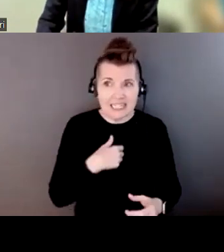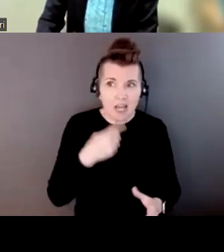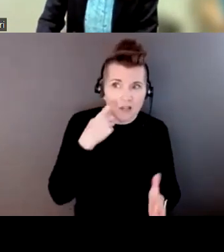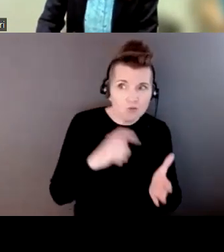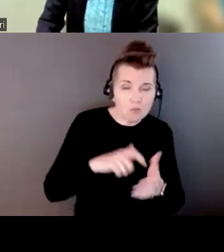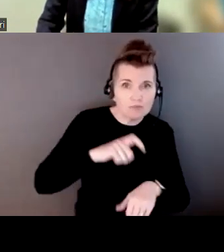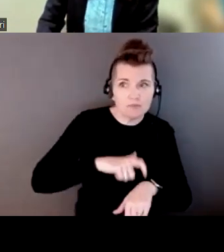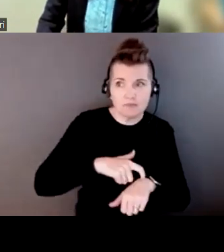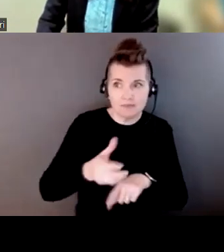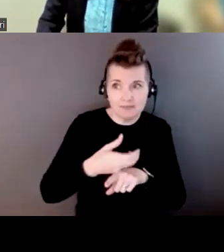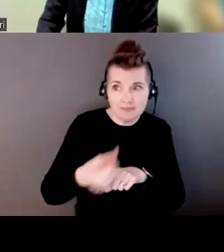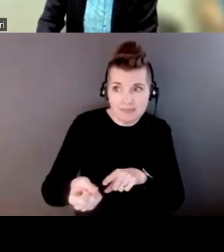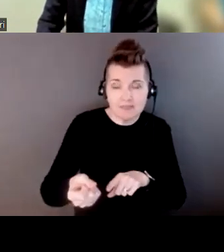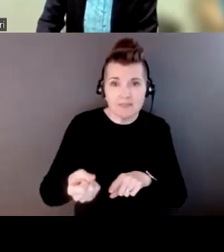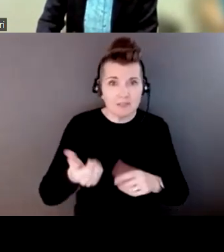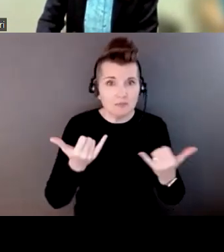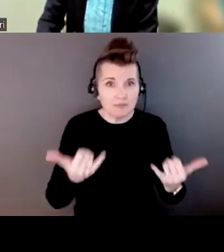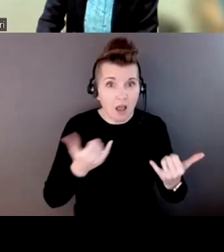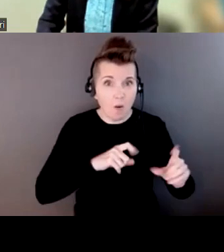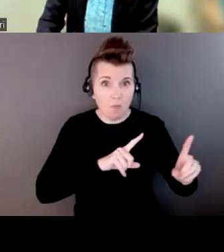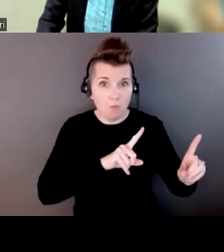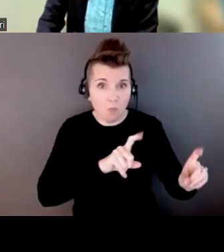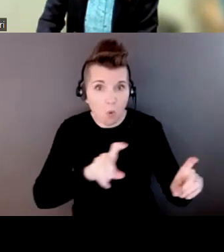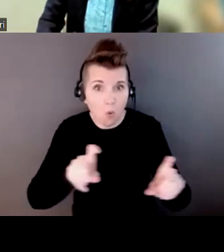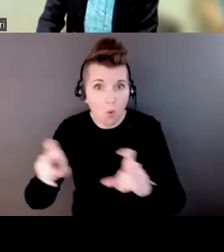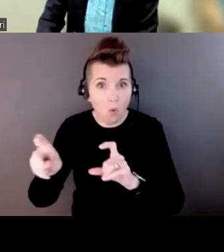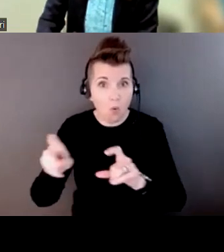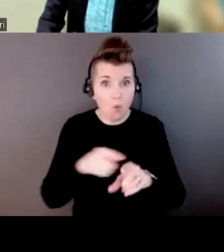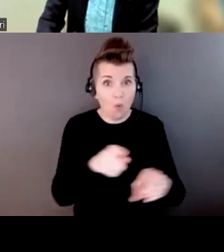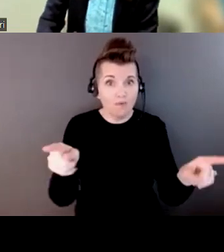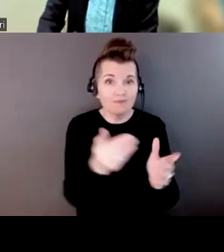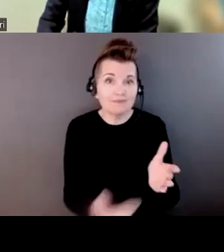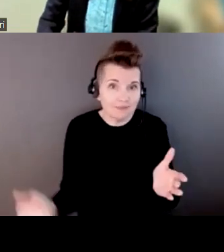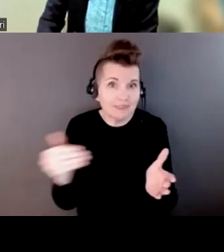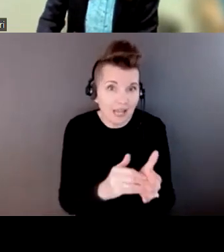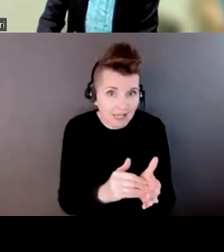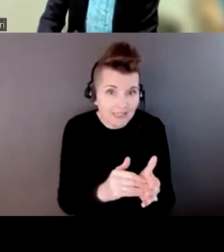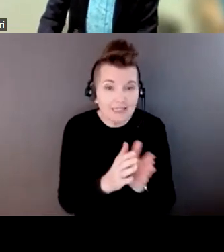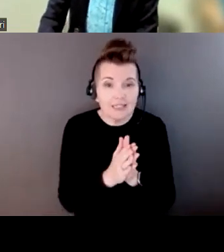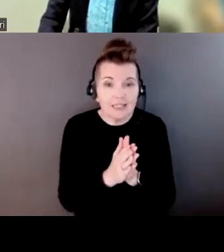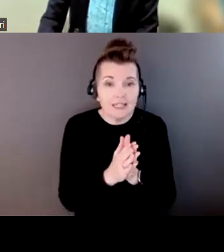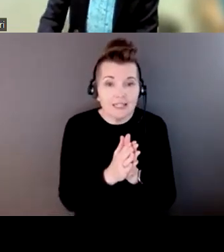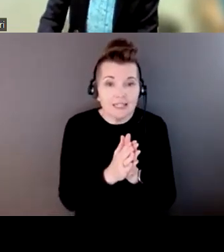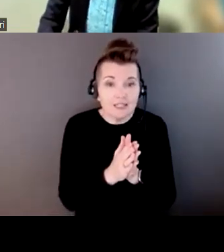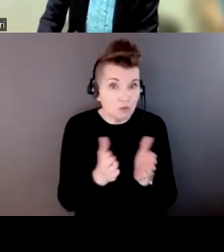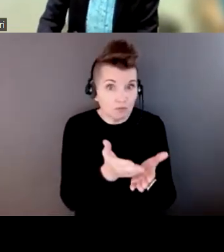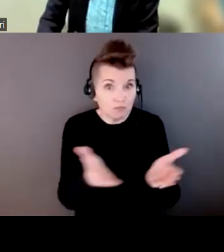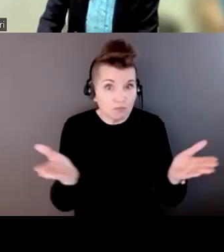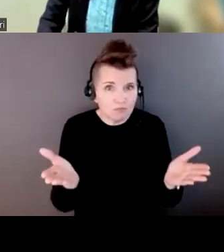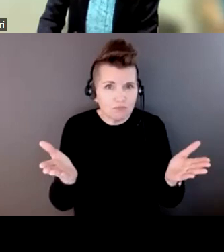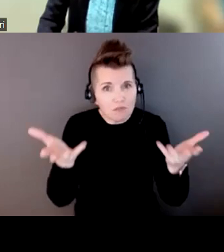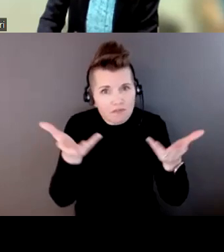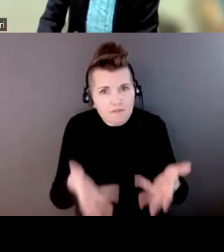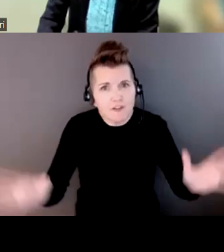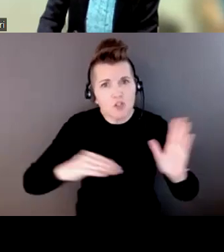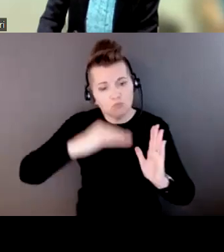quickly poll all of you again, just a very easy, quick one, and just say how many of you have completed a will? Just yes or no,